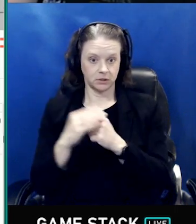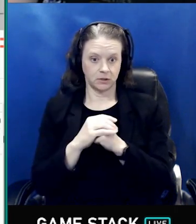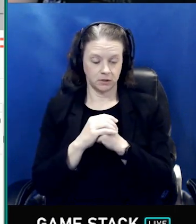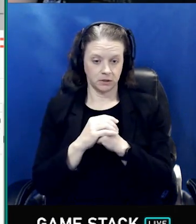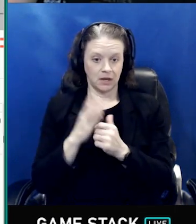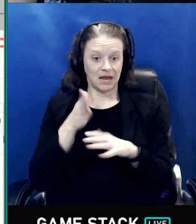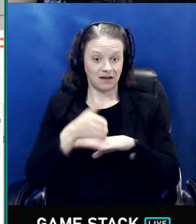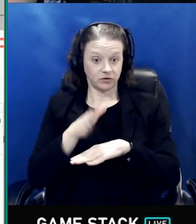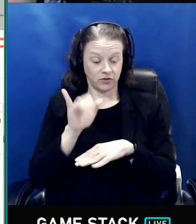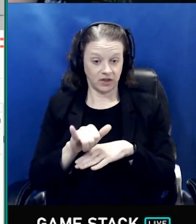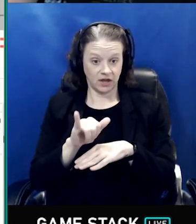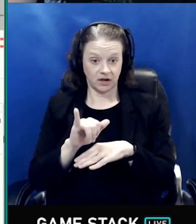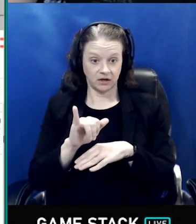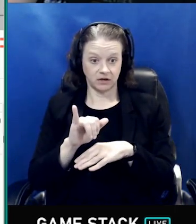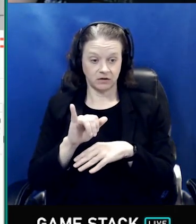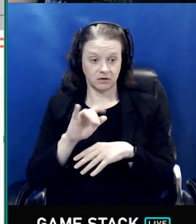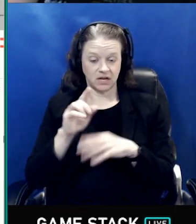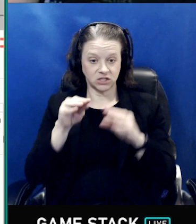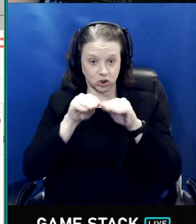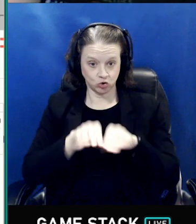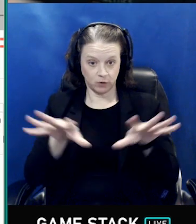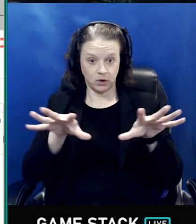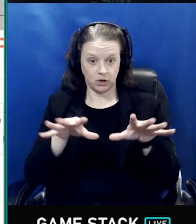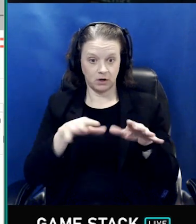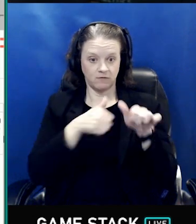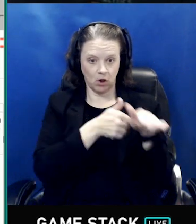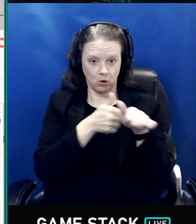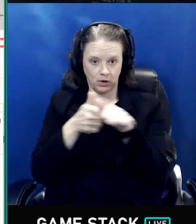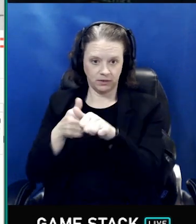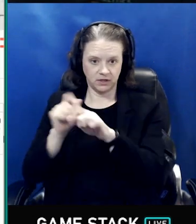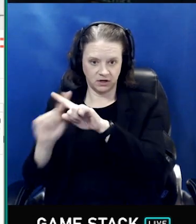just distributes according to log type, like this one.